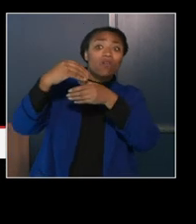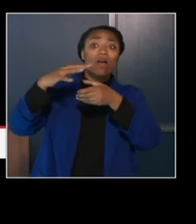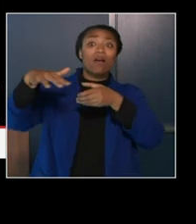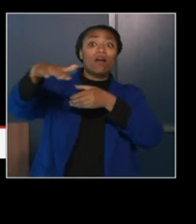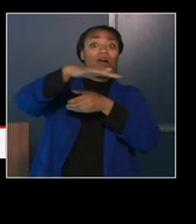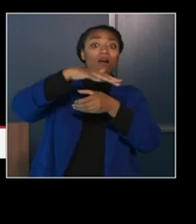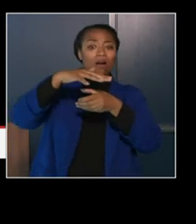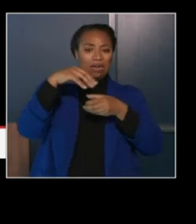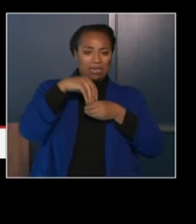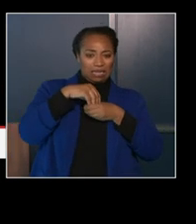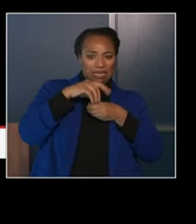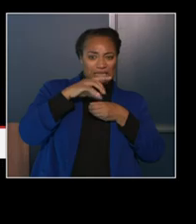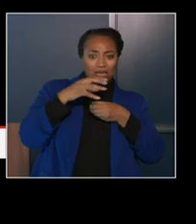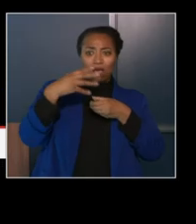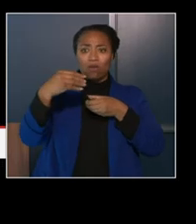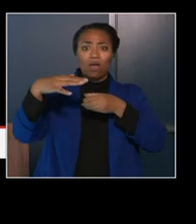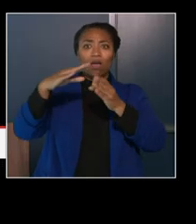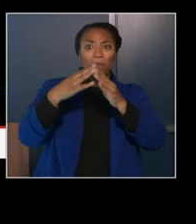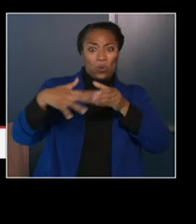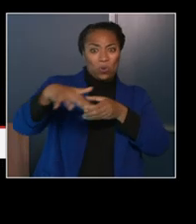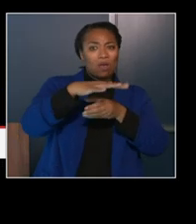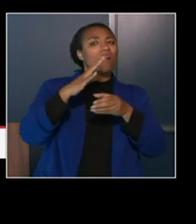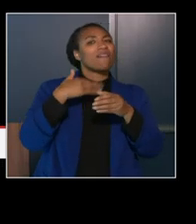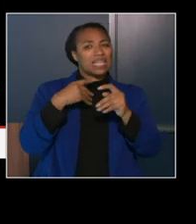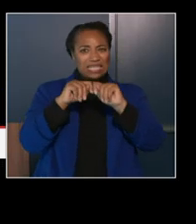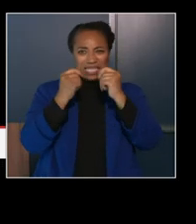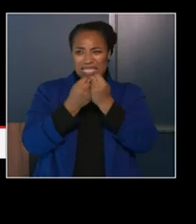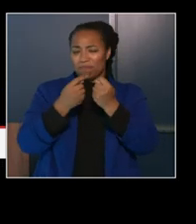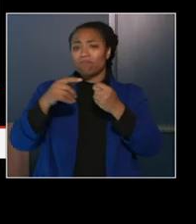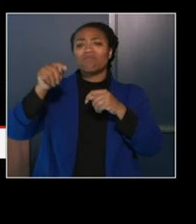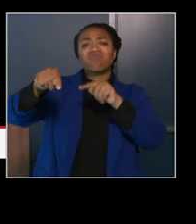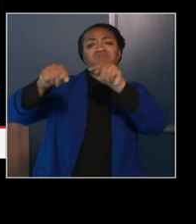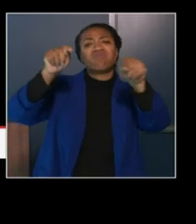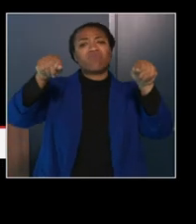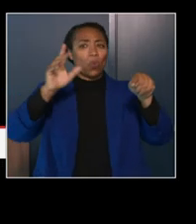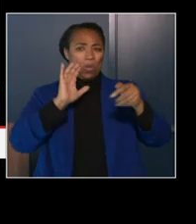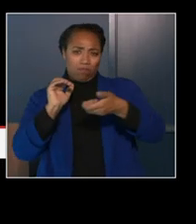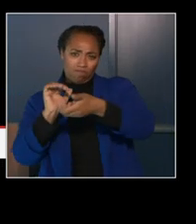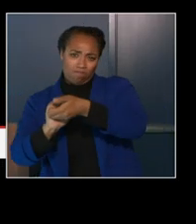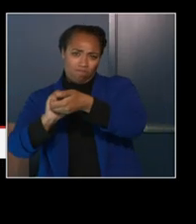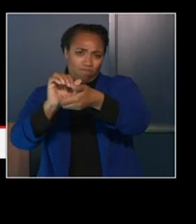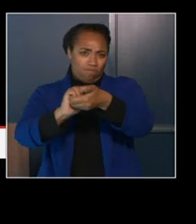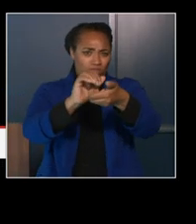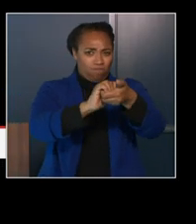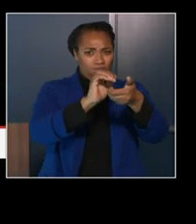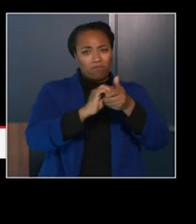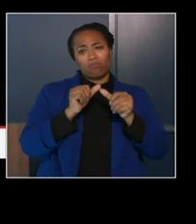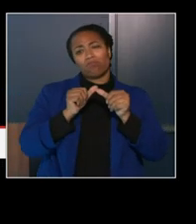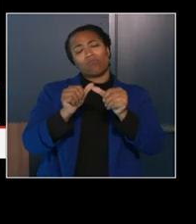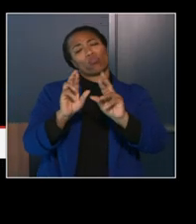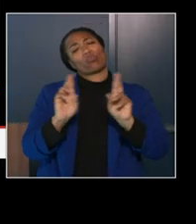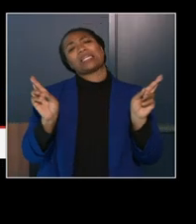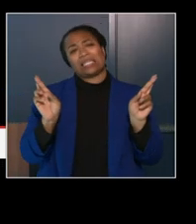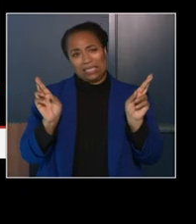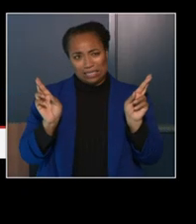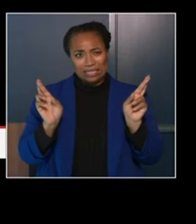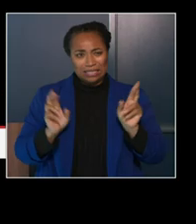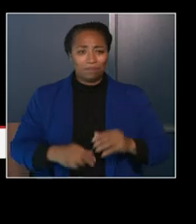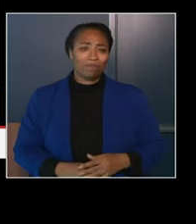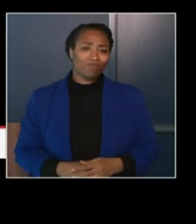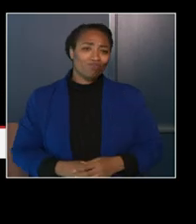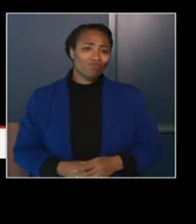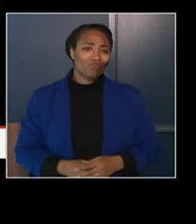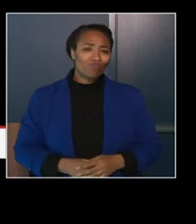clear about everyone who is listening. We have space and shelter for everyone. And it's very important, given